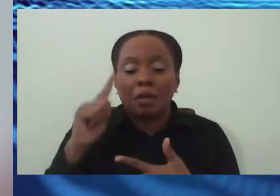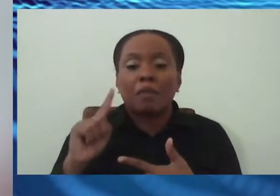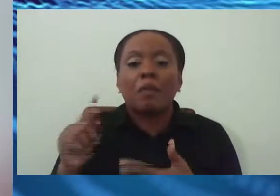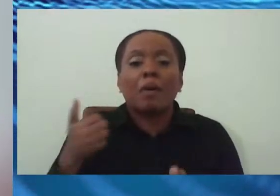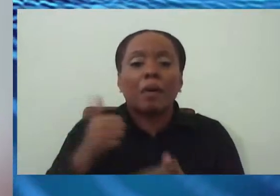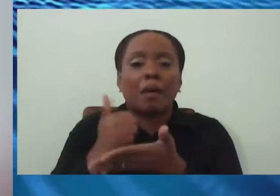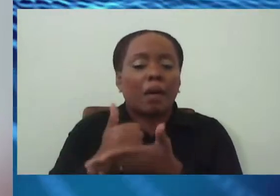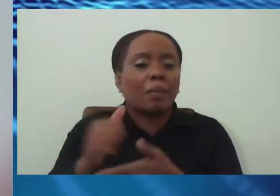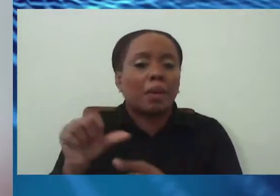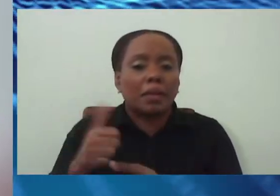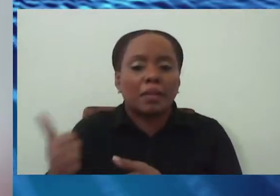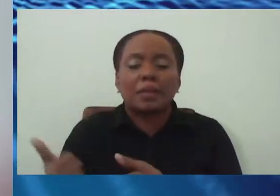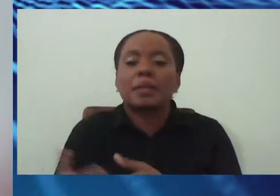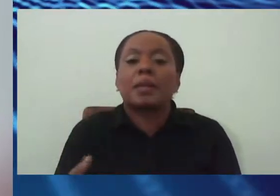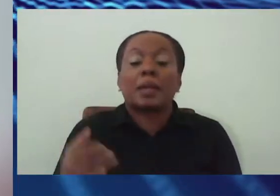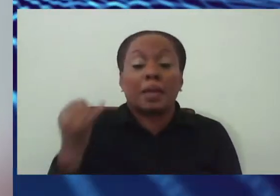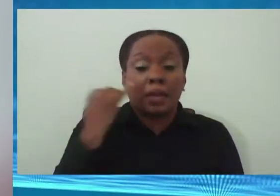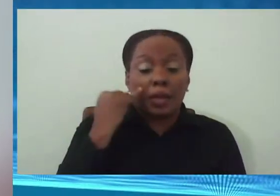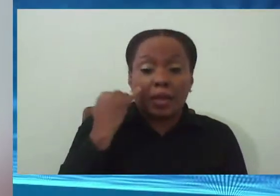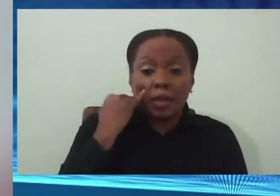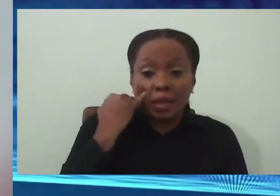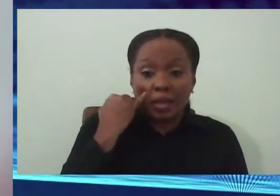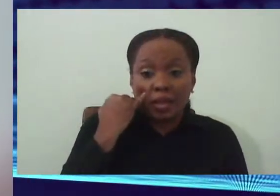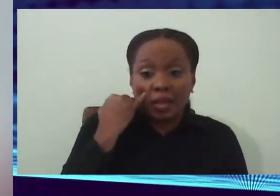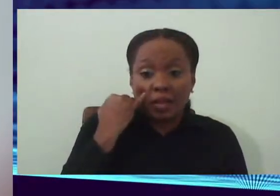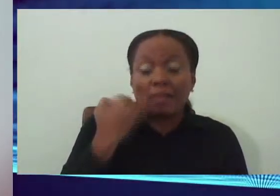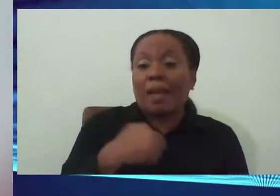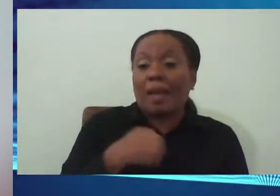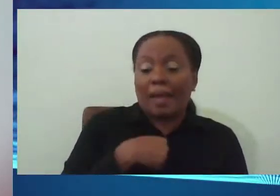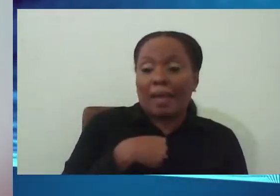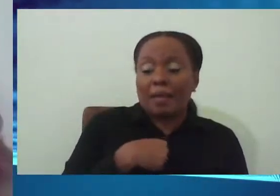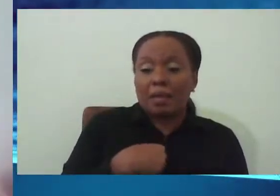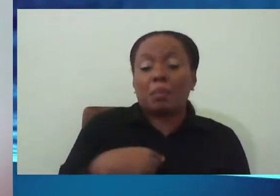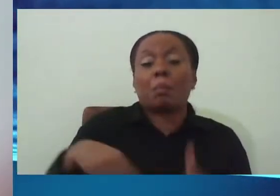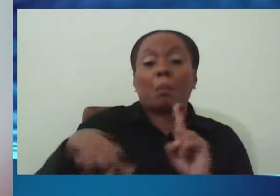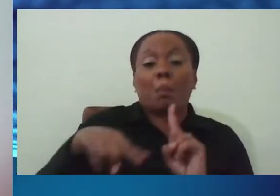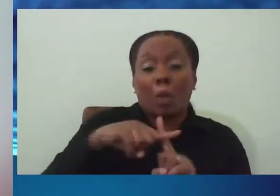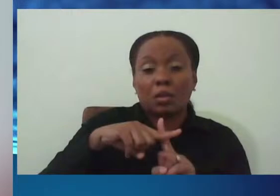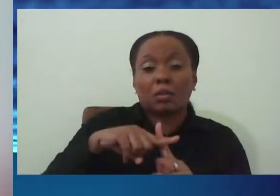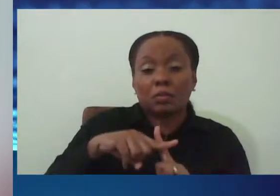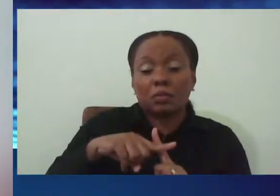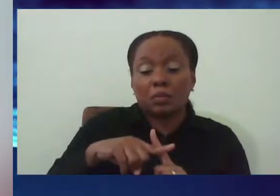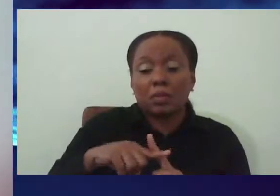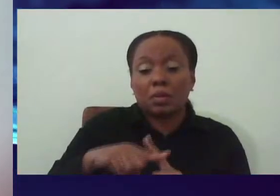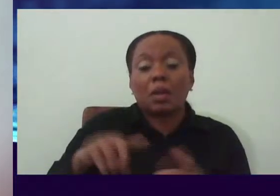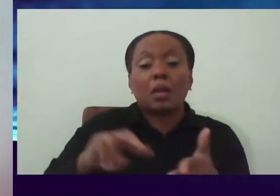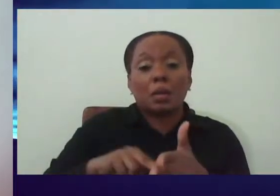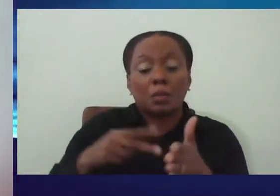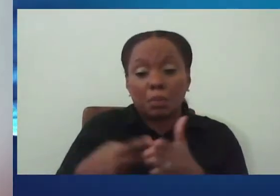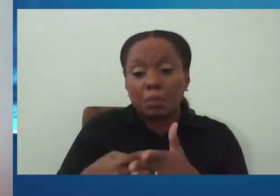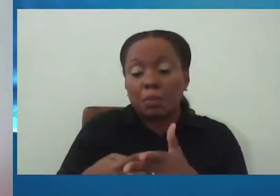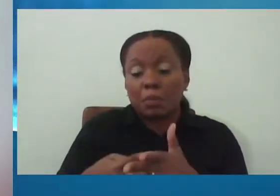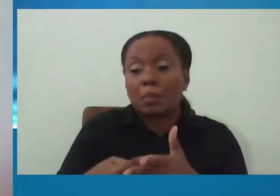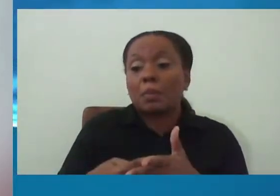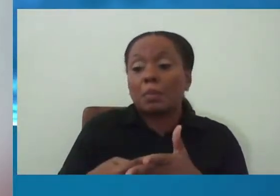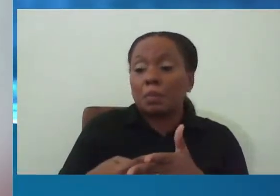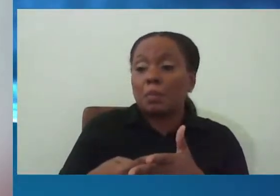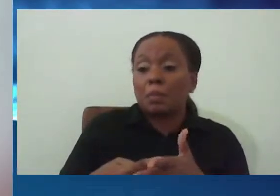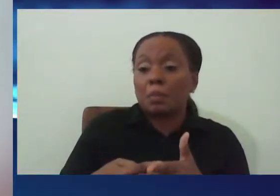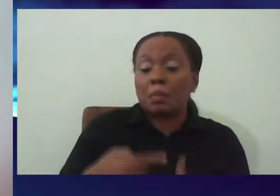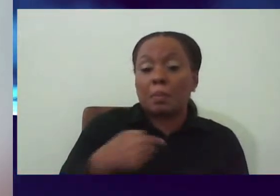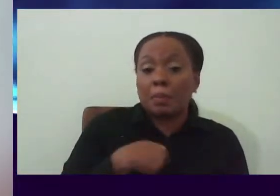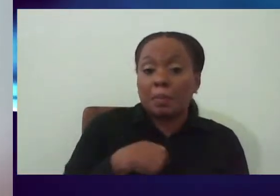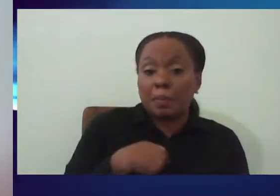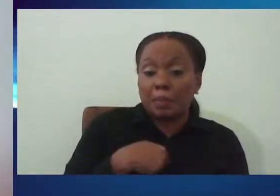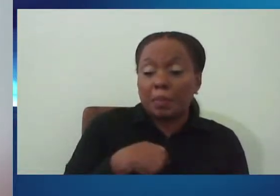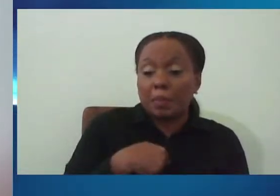If I am definitely positive, then actions can be taken by myself and by others to